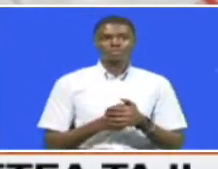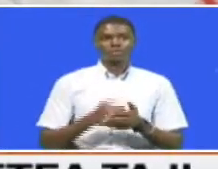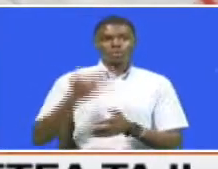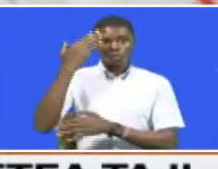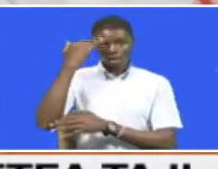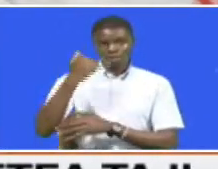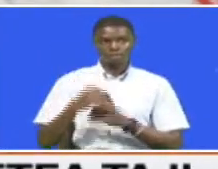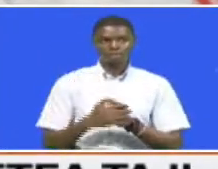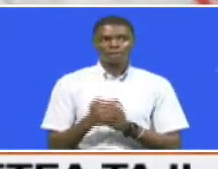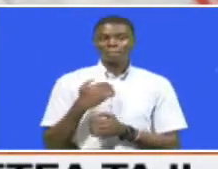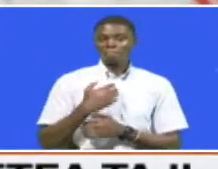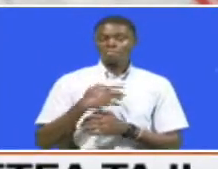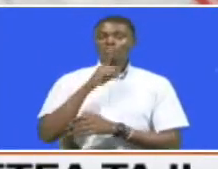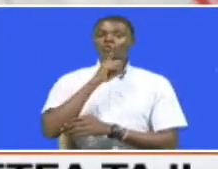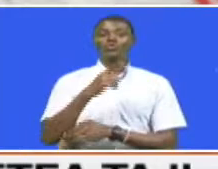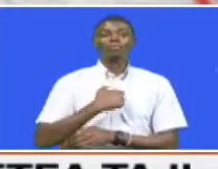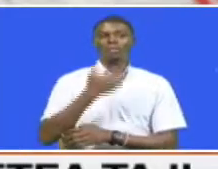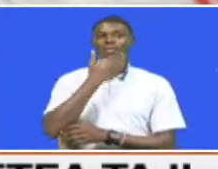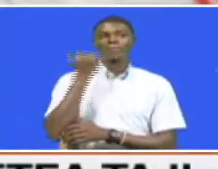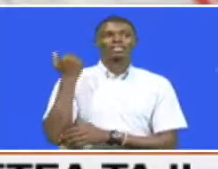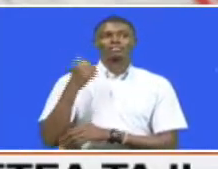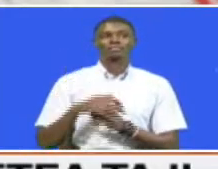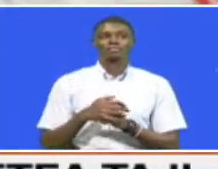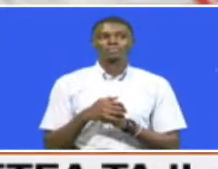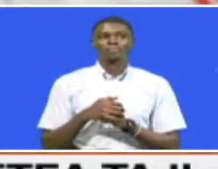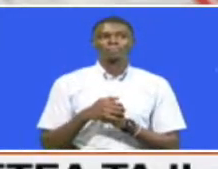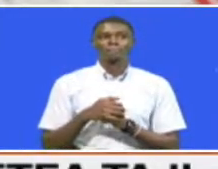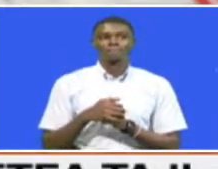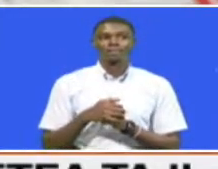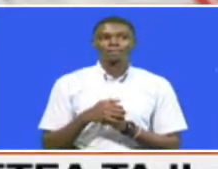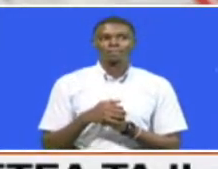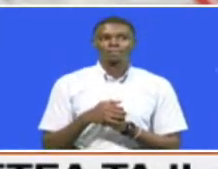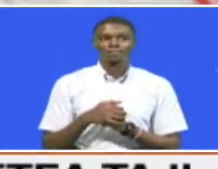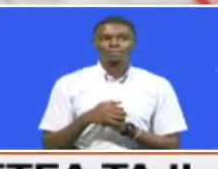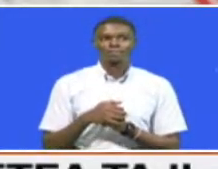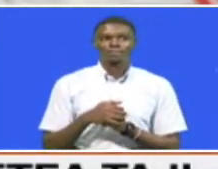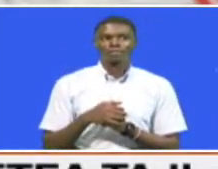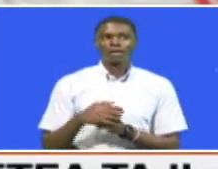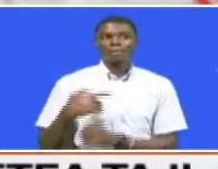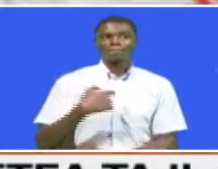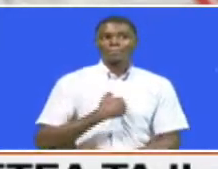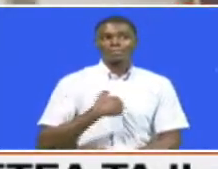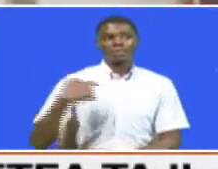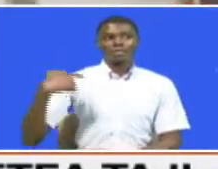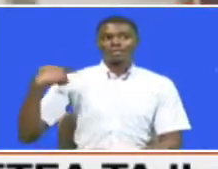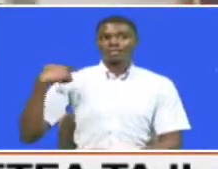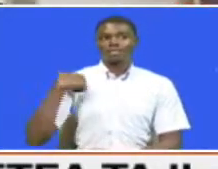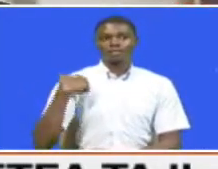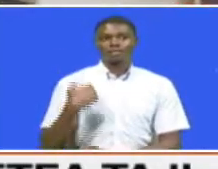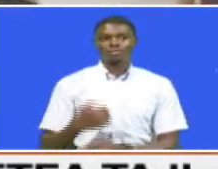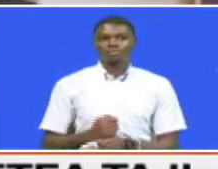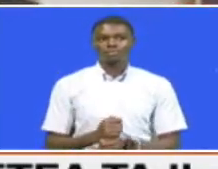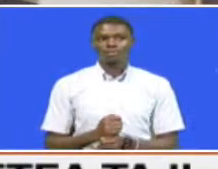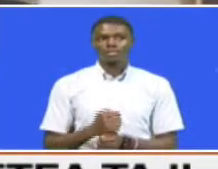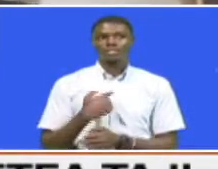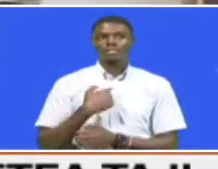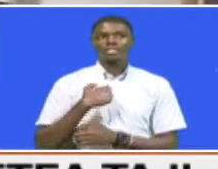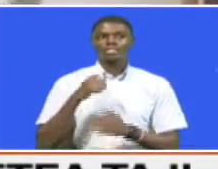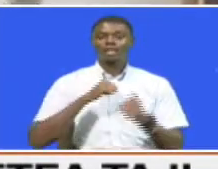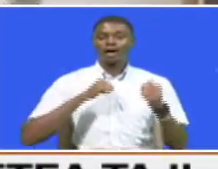sure I'm the best. No super bantam, I'm the number one. It's a common title